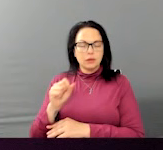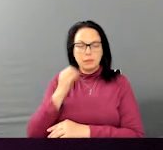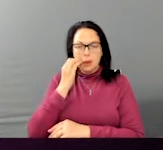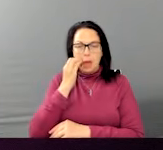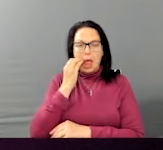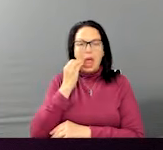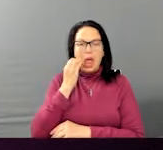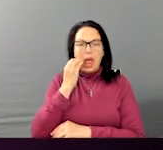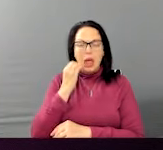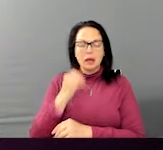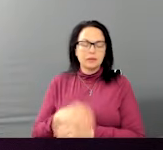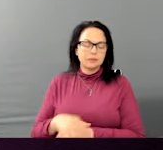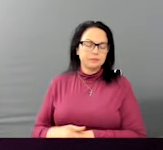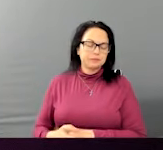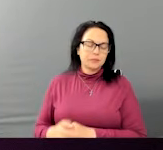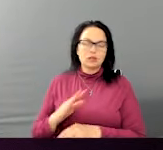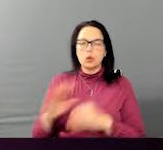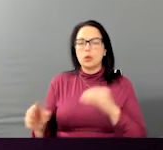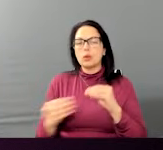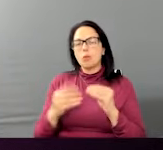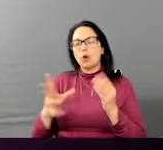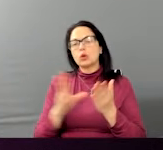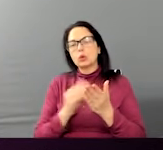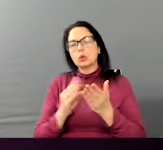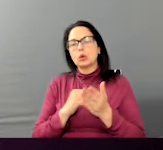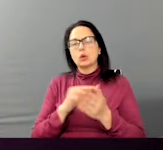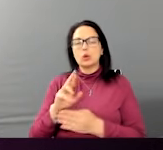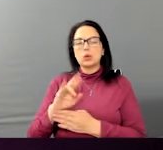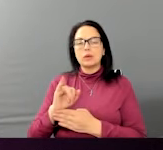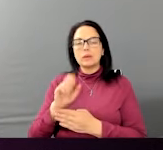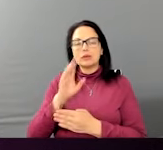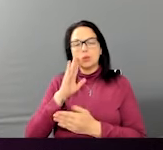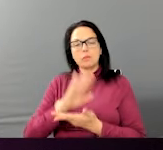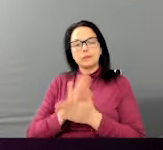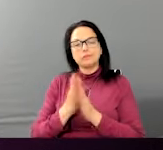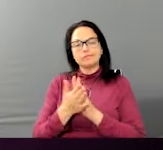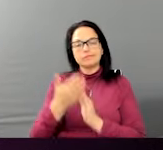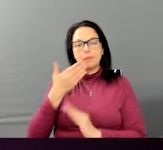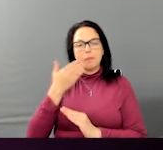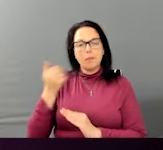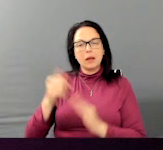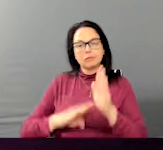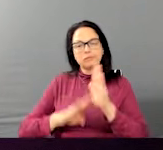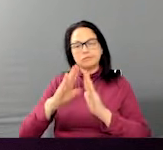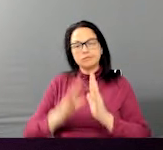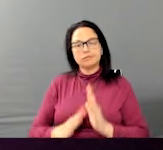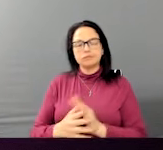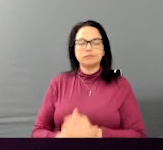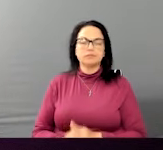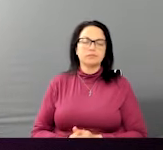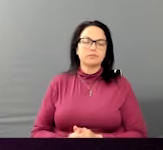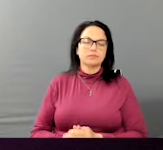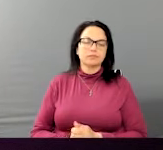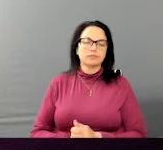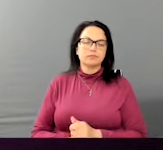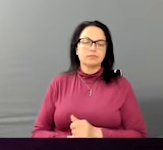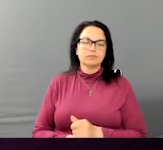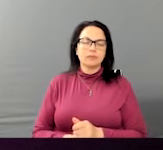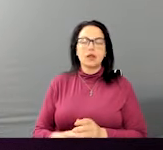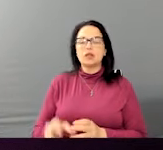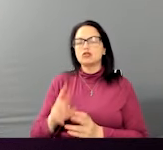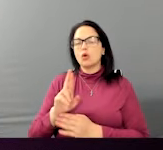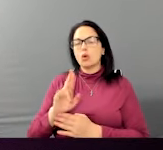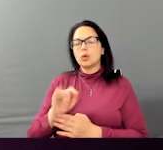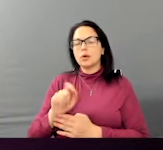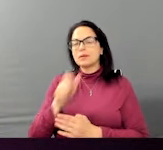learn Remix, the better you get at the web platform. And this is actually one of the reasons why we say Remix is not just another web framework. It's